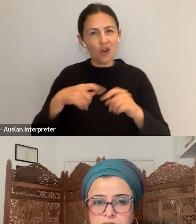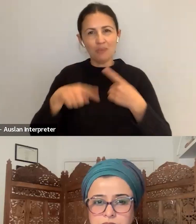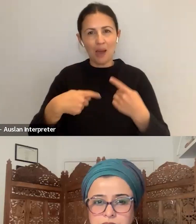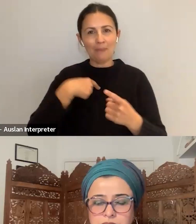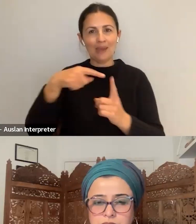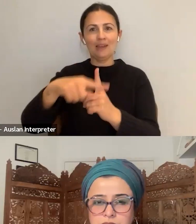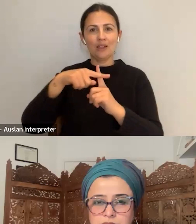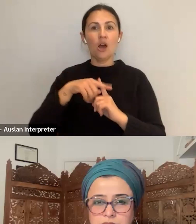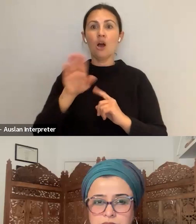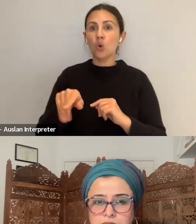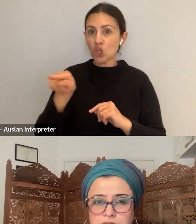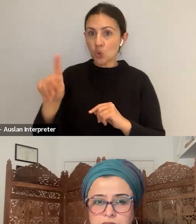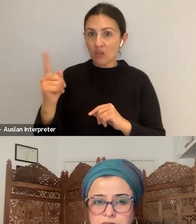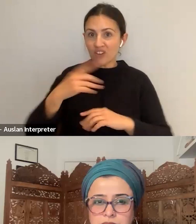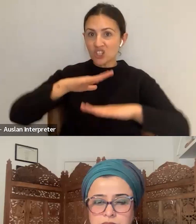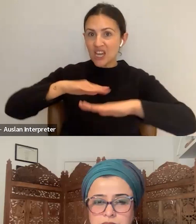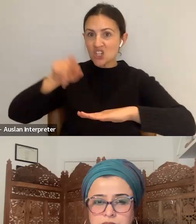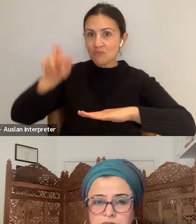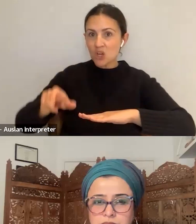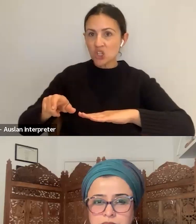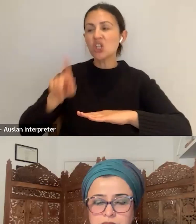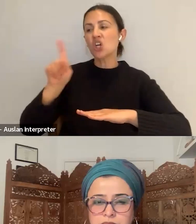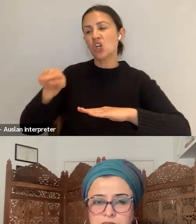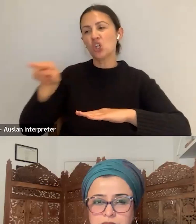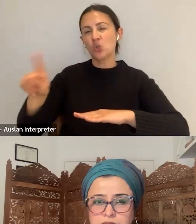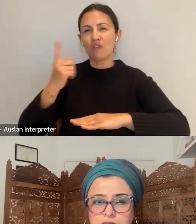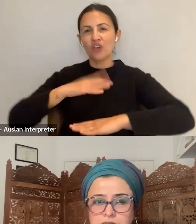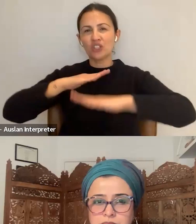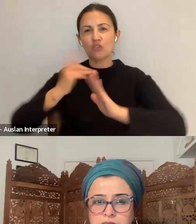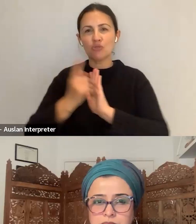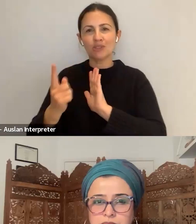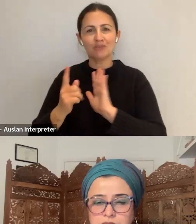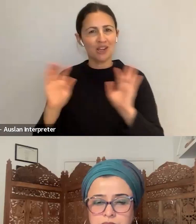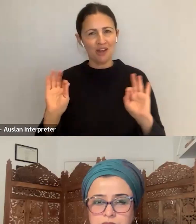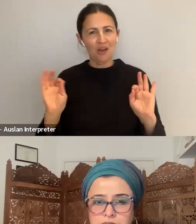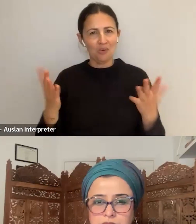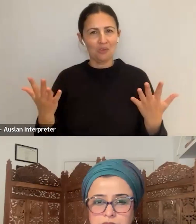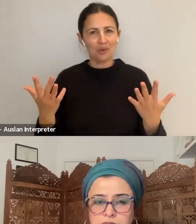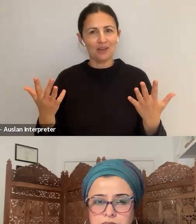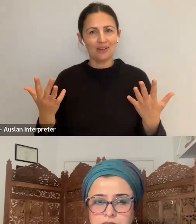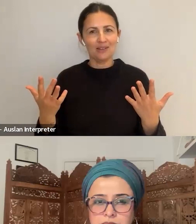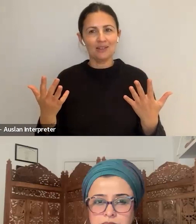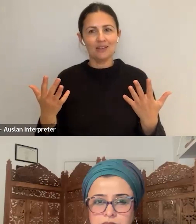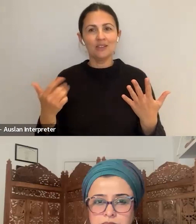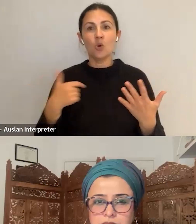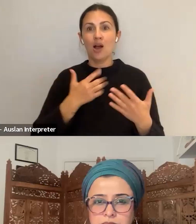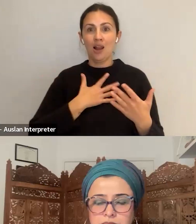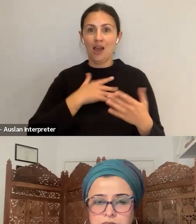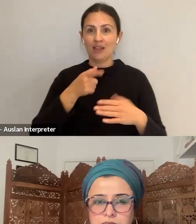then is not the thing that's focused on. And it's a real pleasure as well, because on one of the boards we have the most